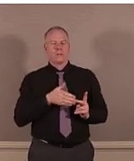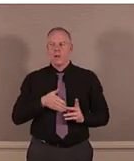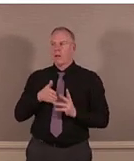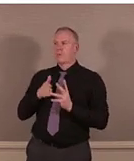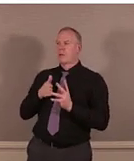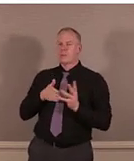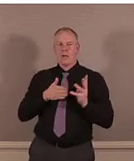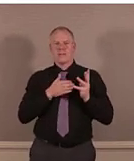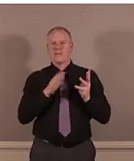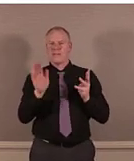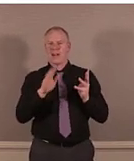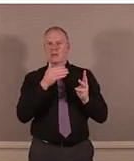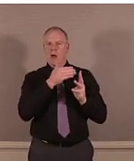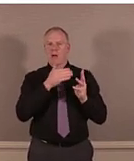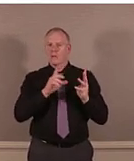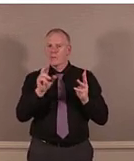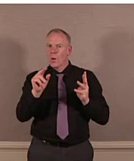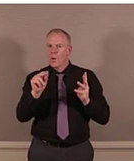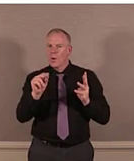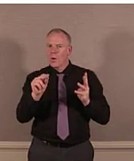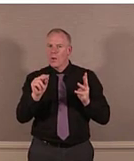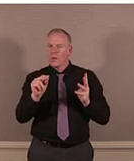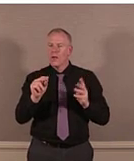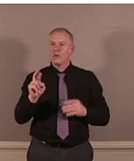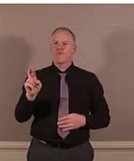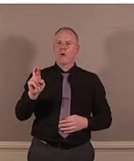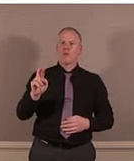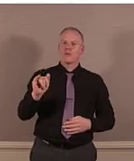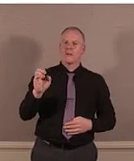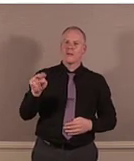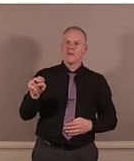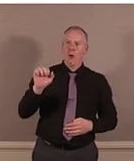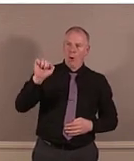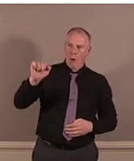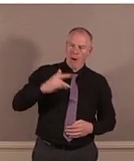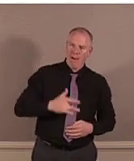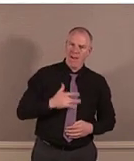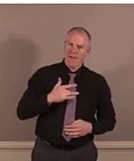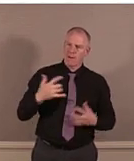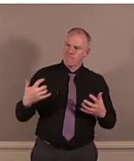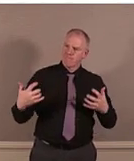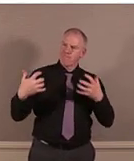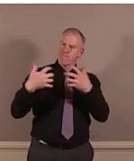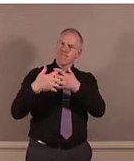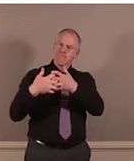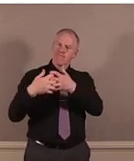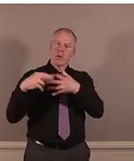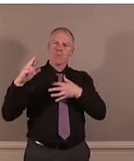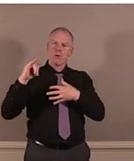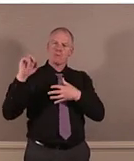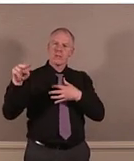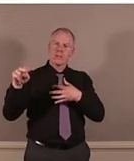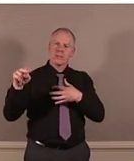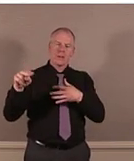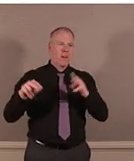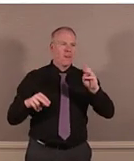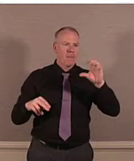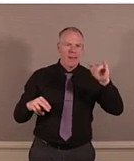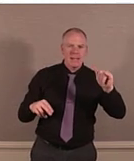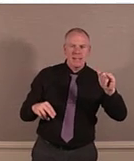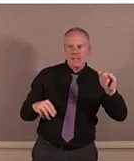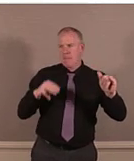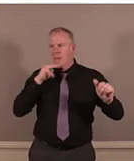that, but, you know, Roisin, in her life, what suits best for Roisin, or Paddy or